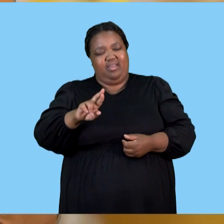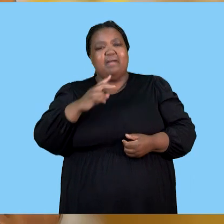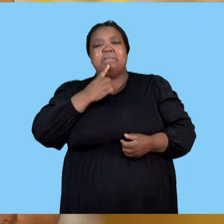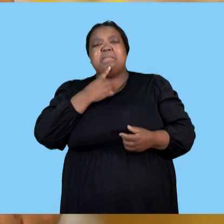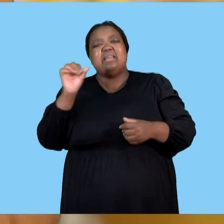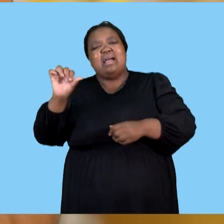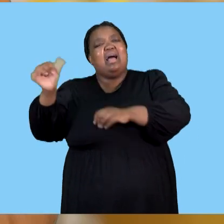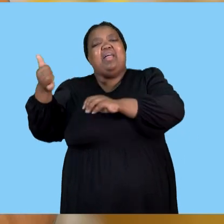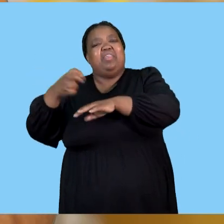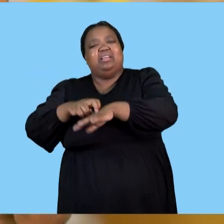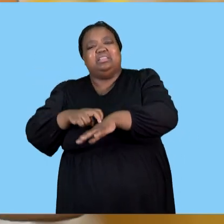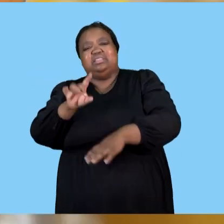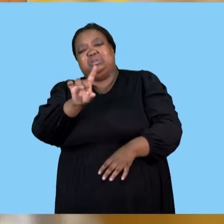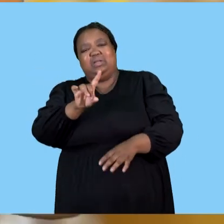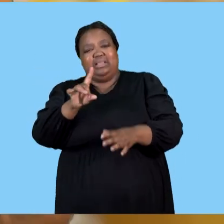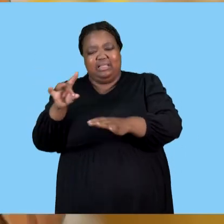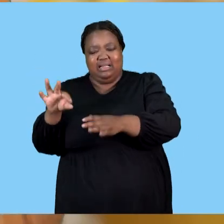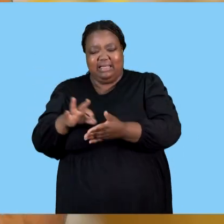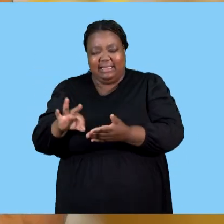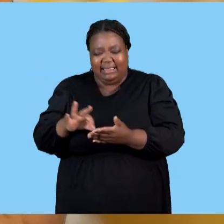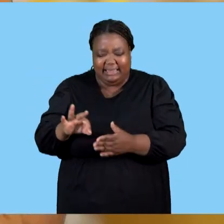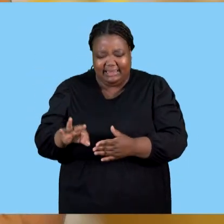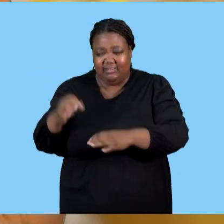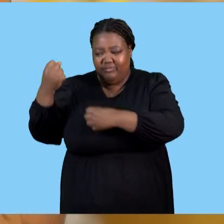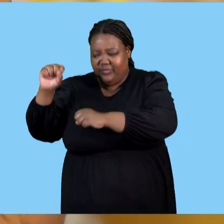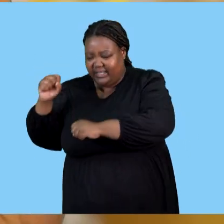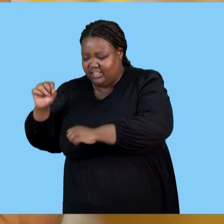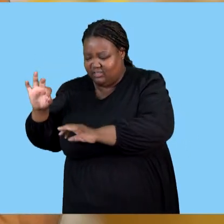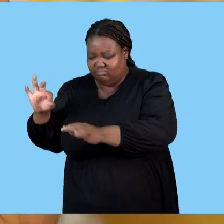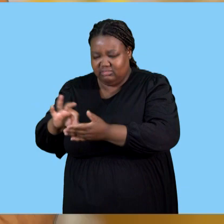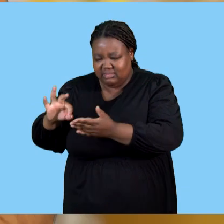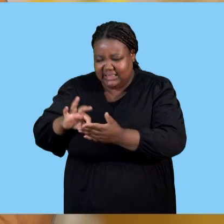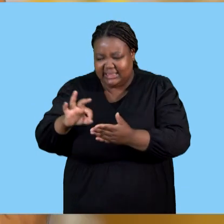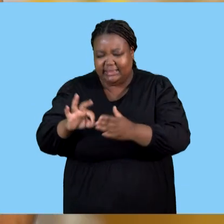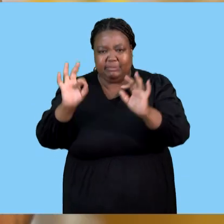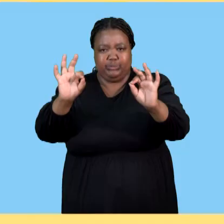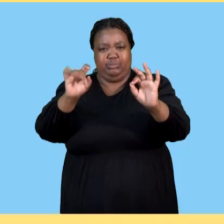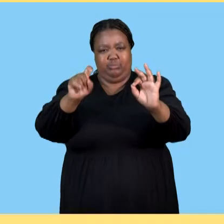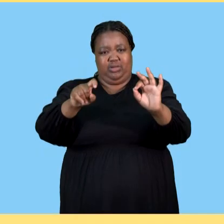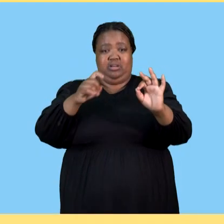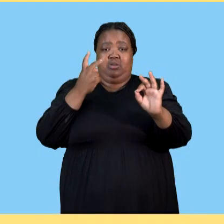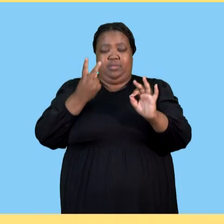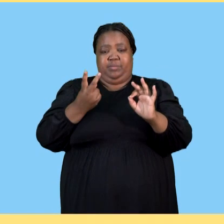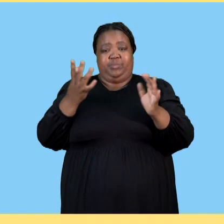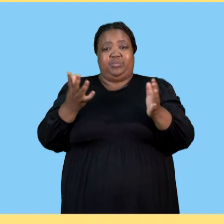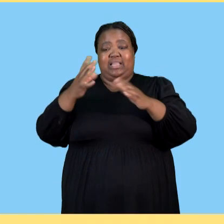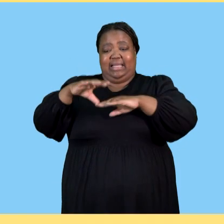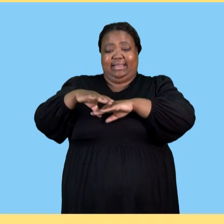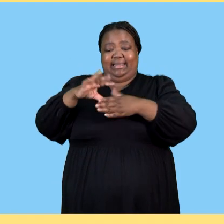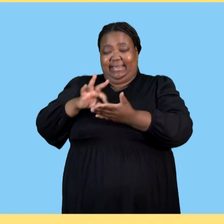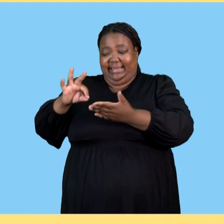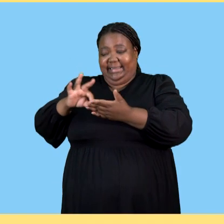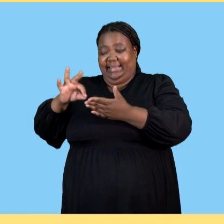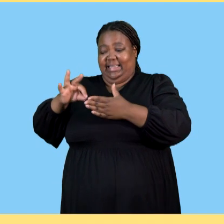your cleaning materials. We need the factory to remain clean. So you can see that the cleaning materials are not in